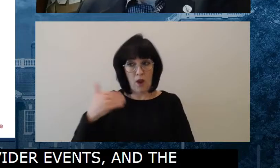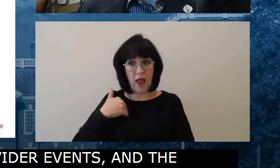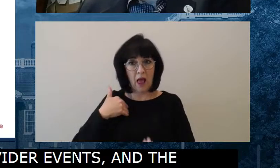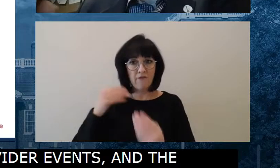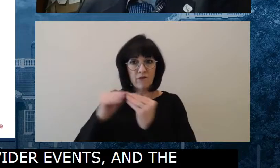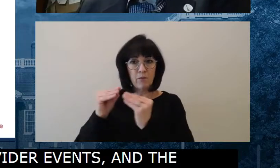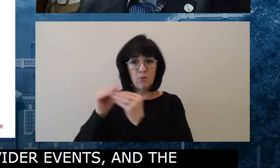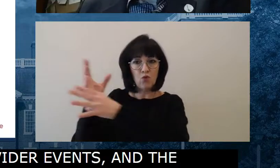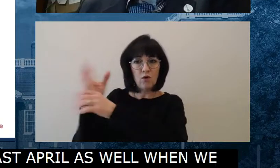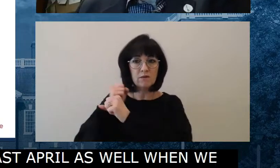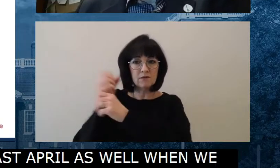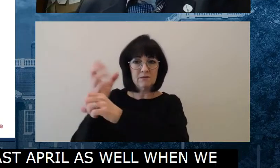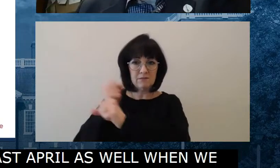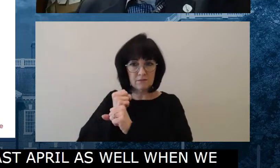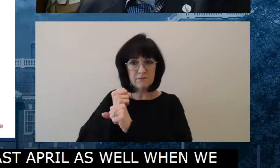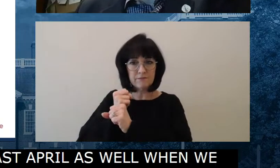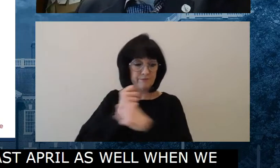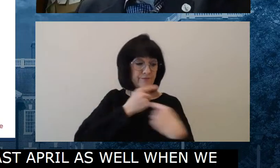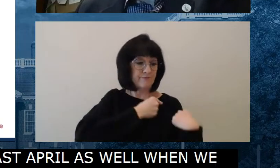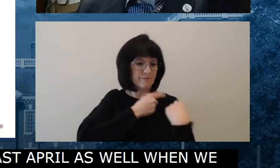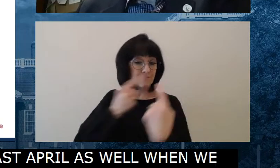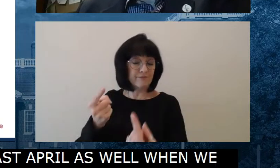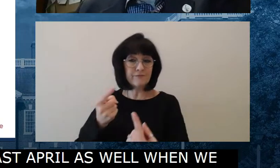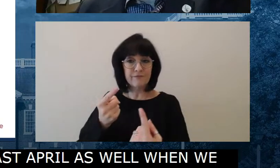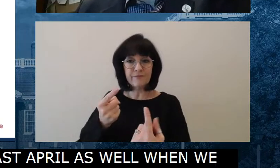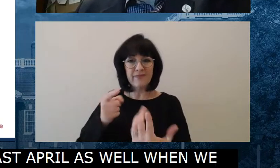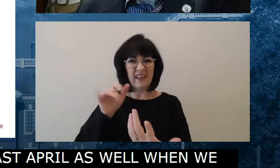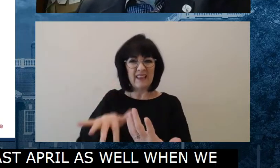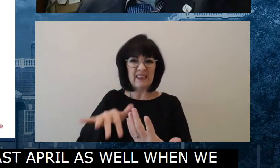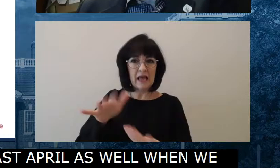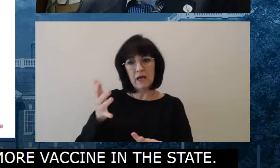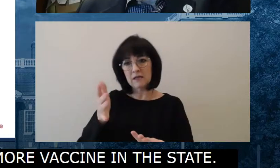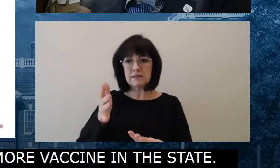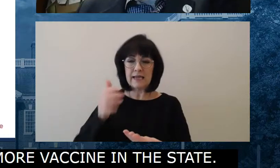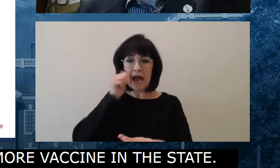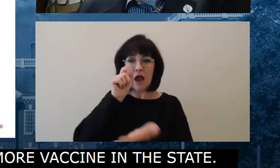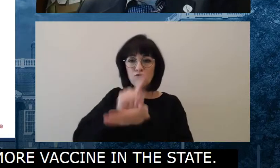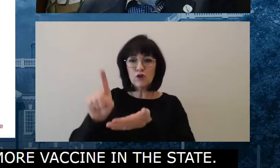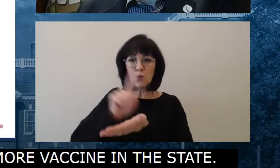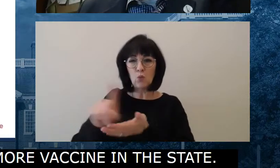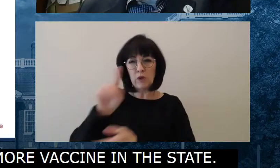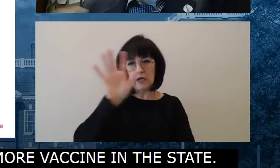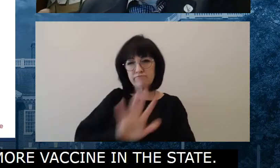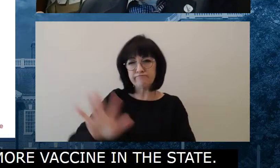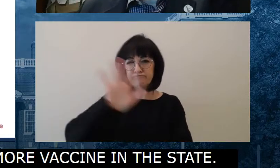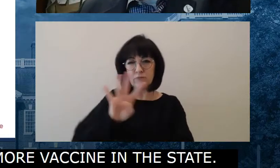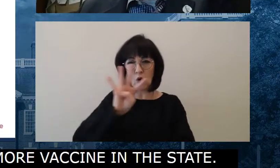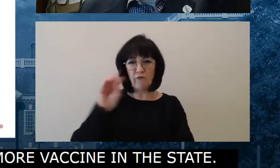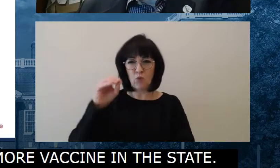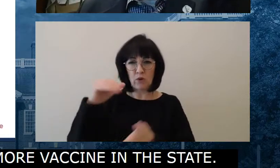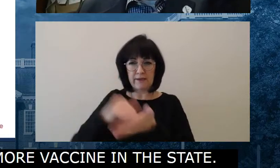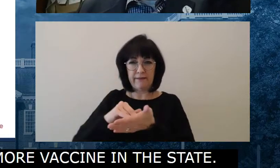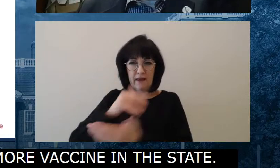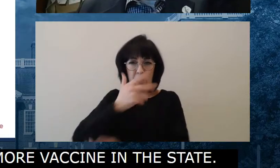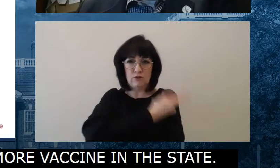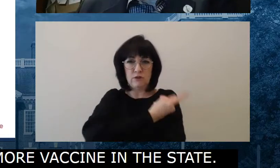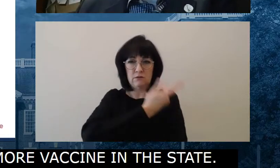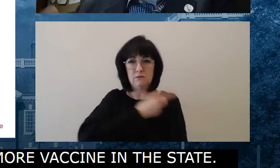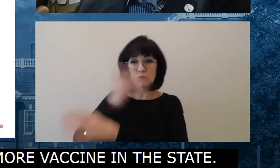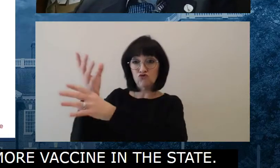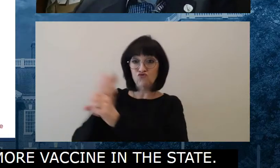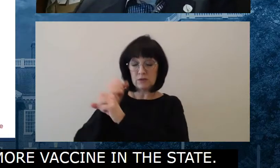Right now we're getting that 40,000-ish number a week that is for the state to administer or distribute to our